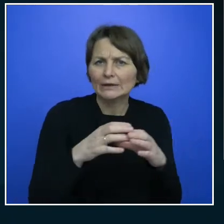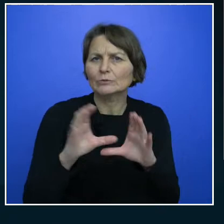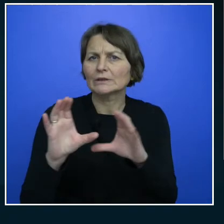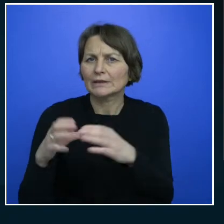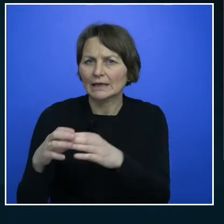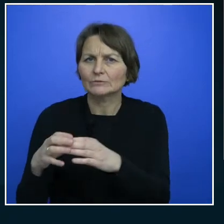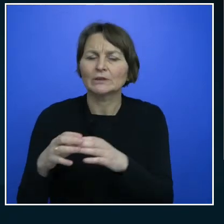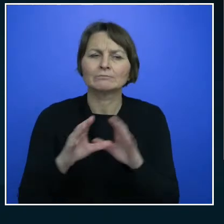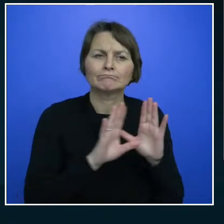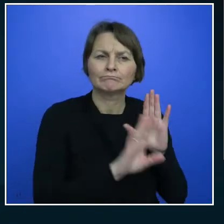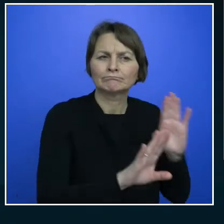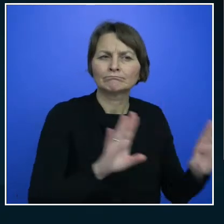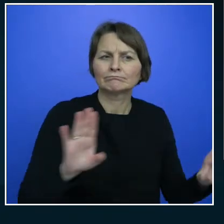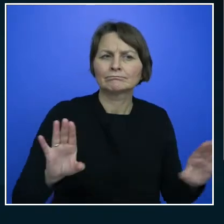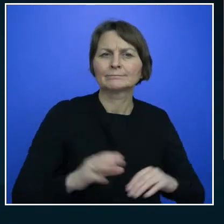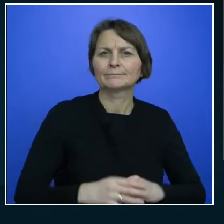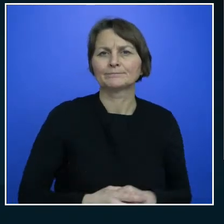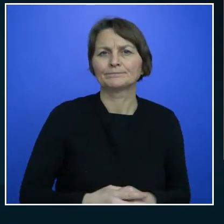your